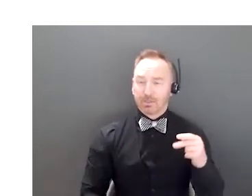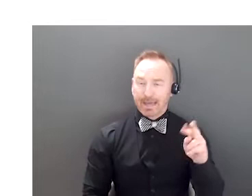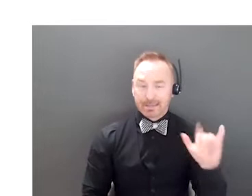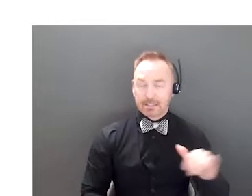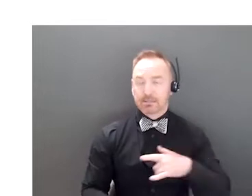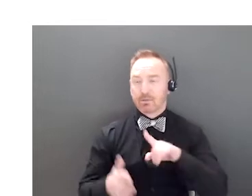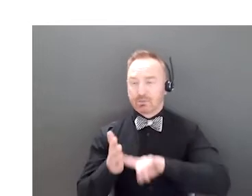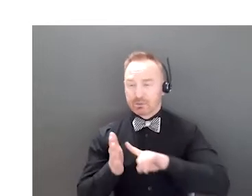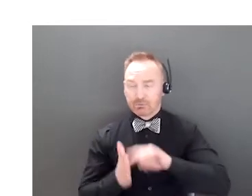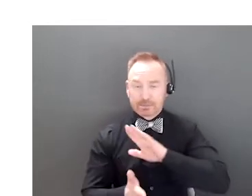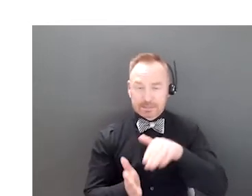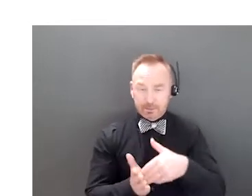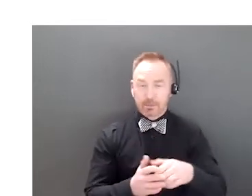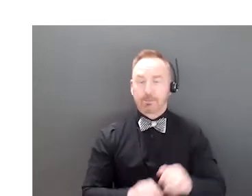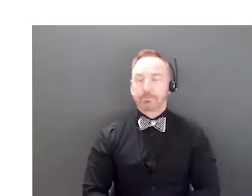Canada.